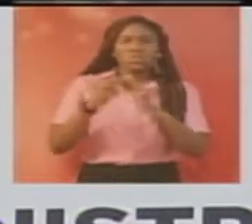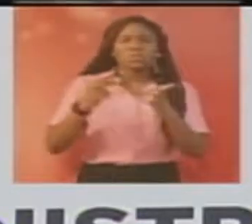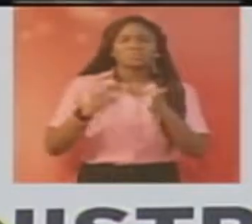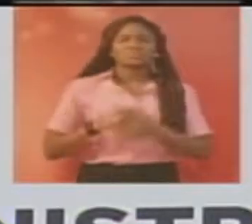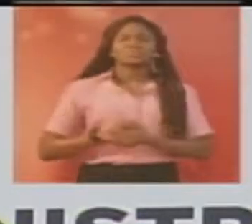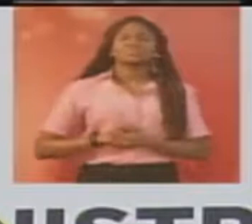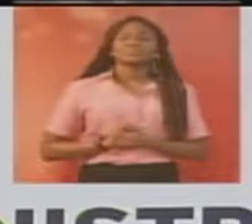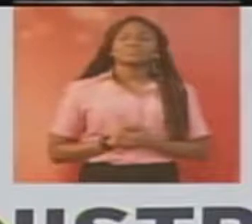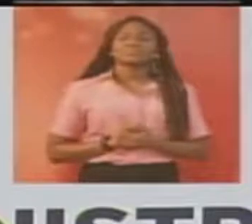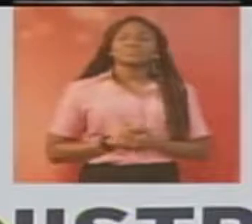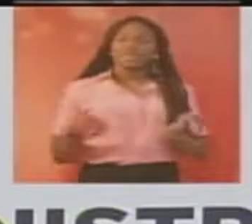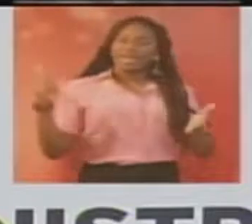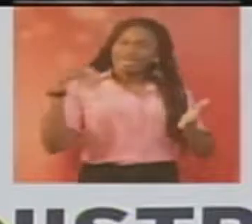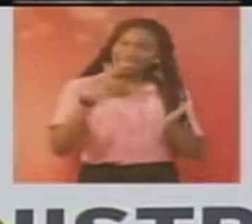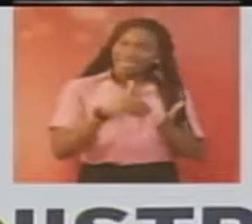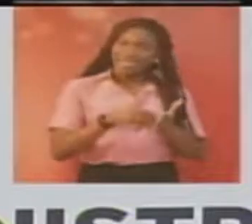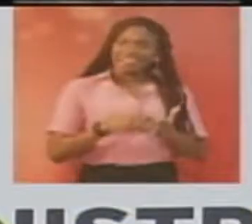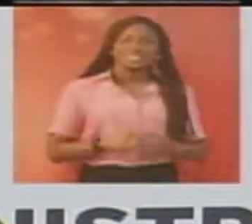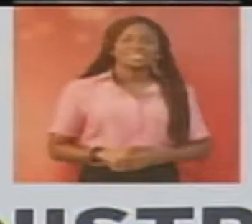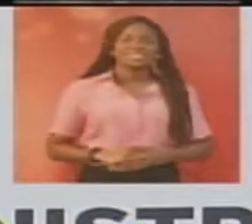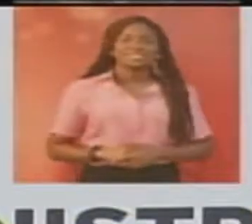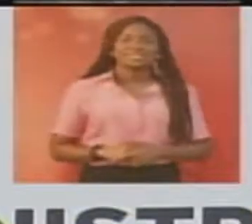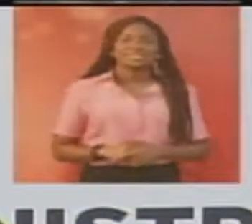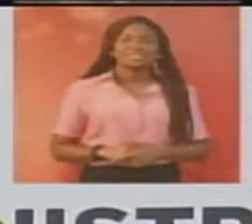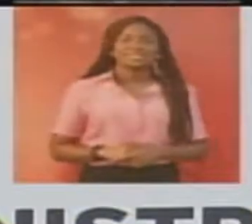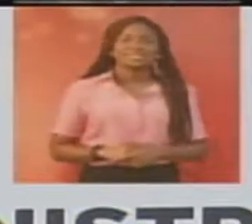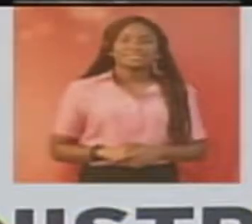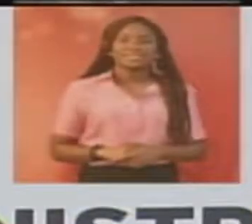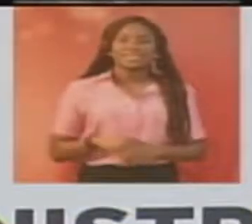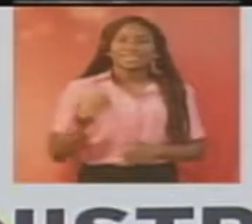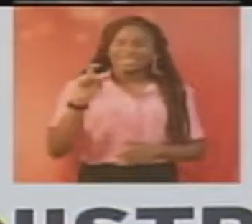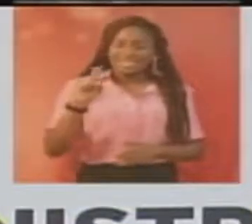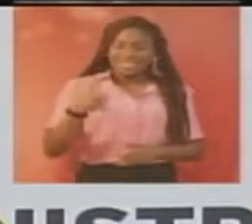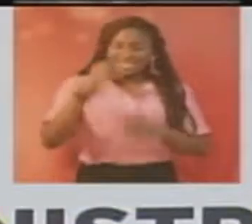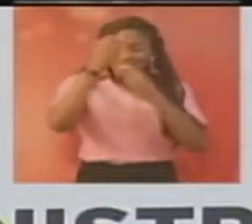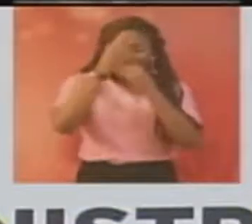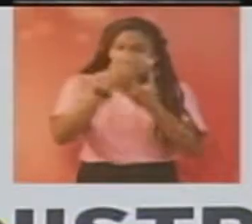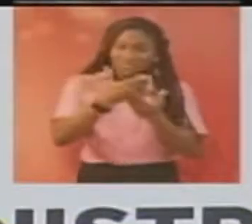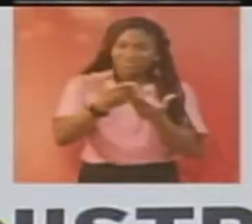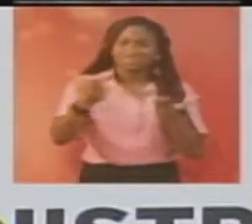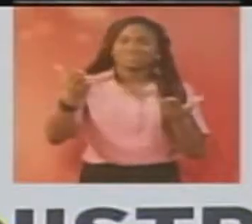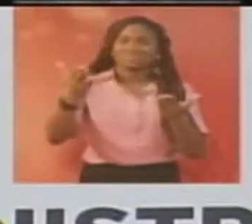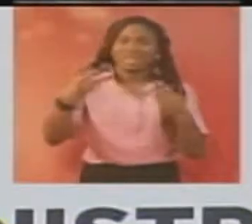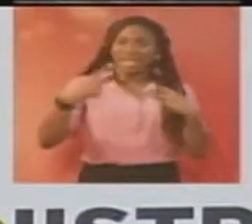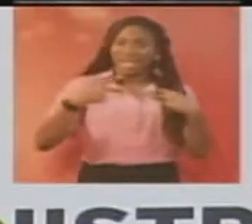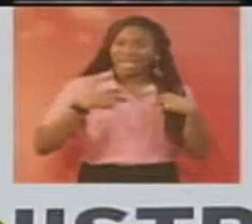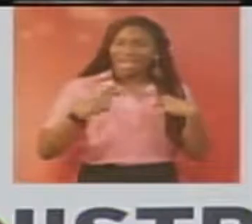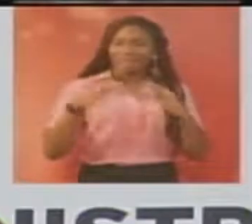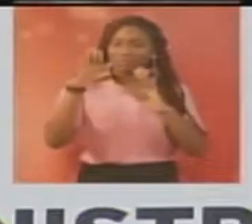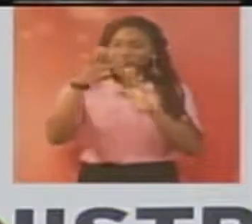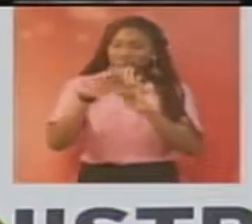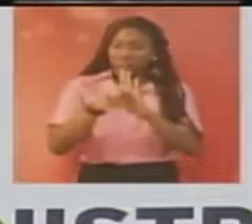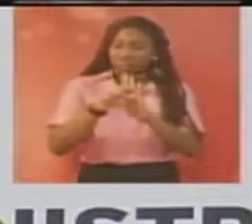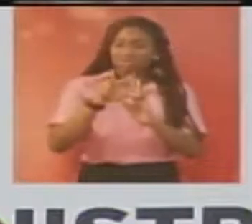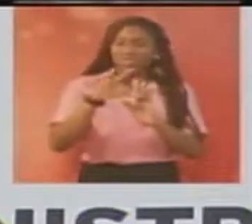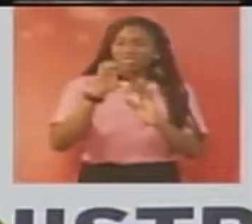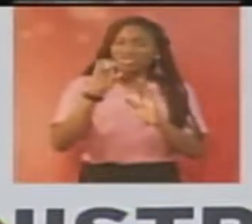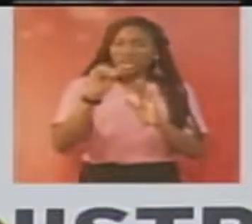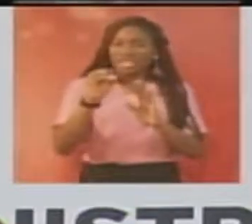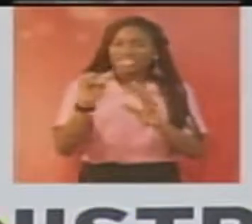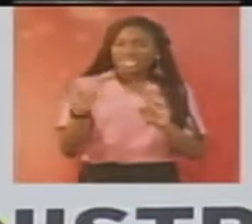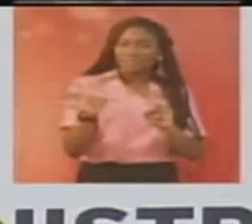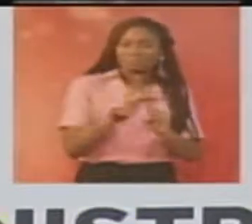day, again, the opportunity arises to point out that the reason that we're at 30 new cases today as opposed to 50 or 60 or